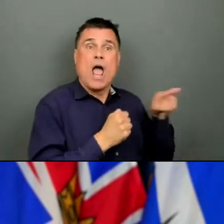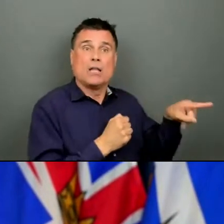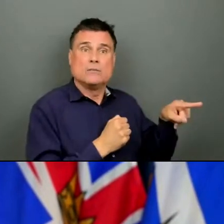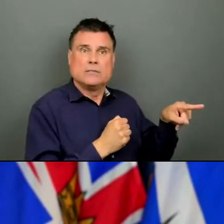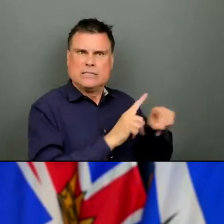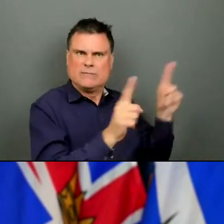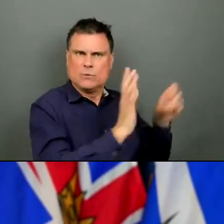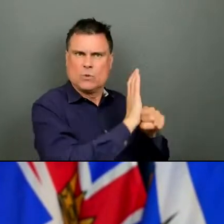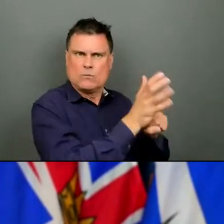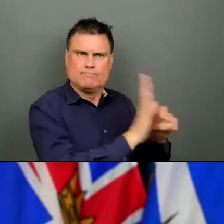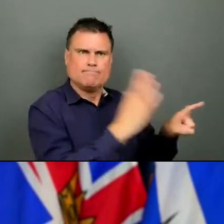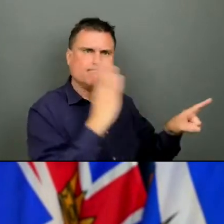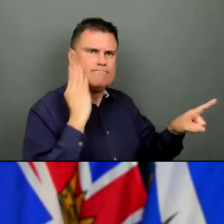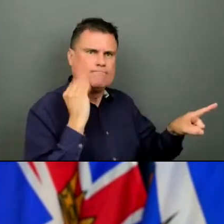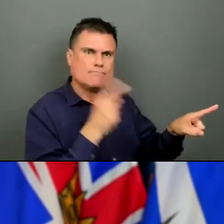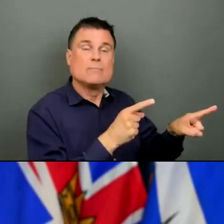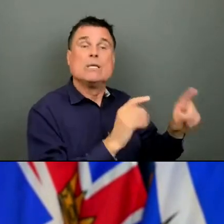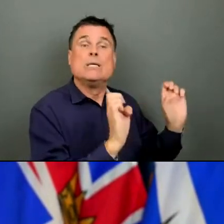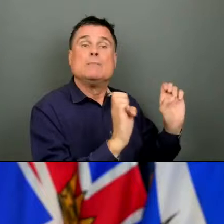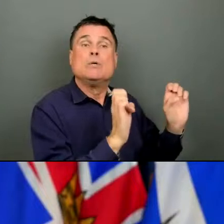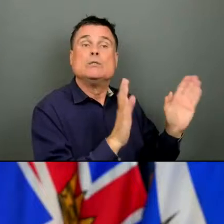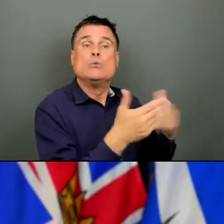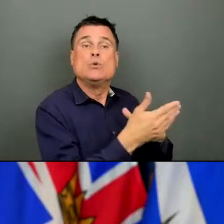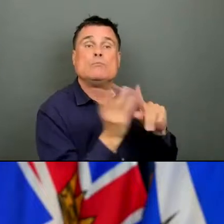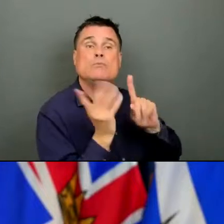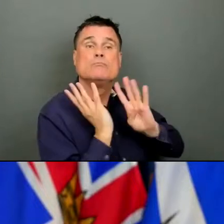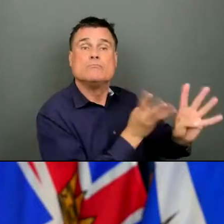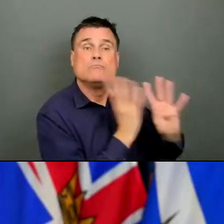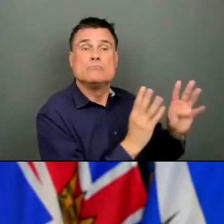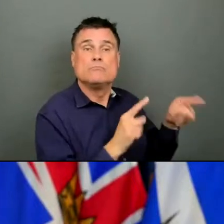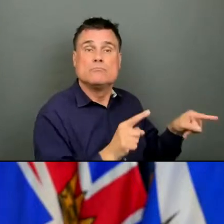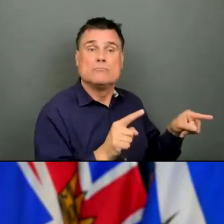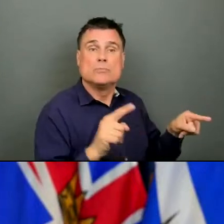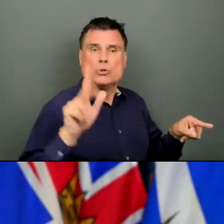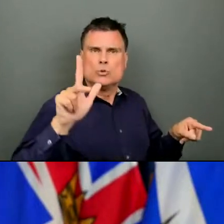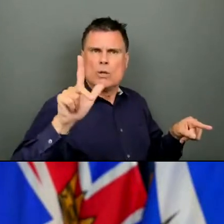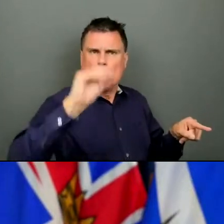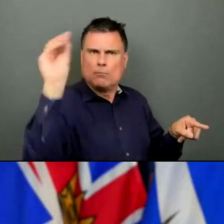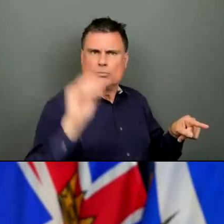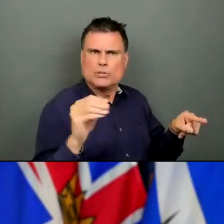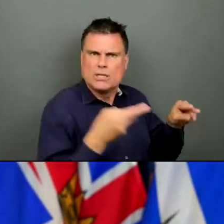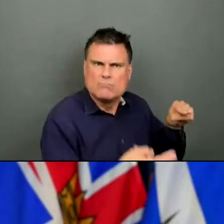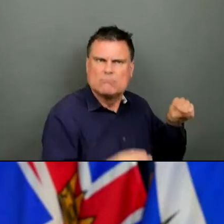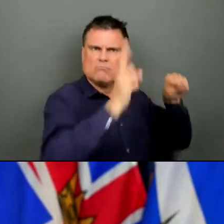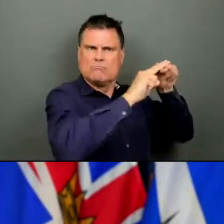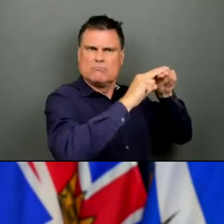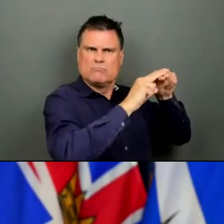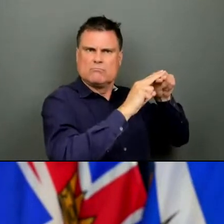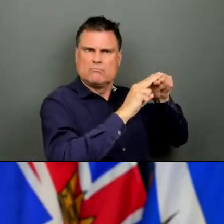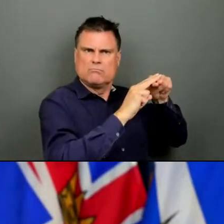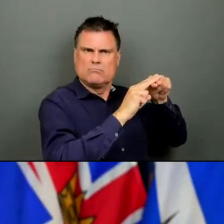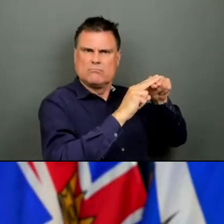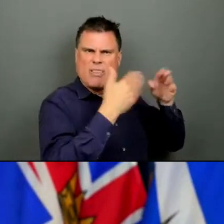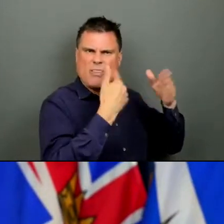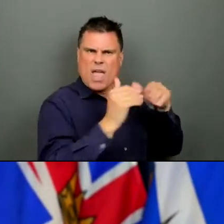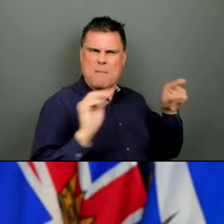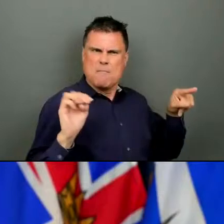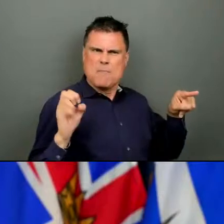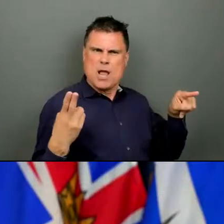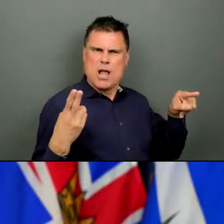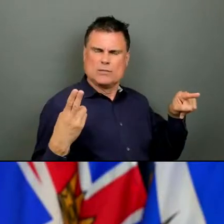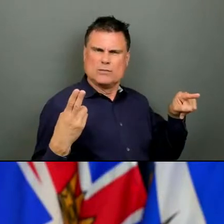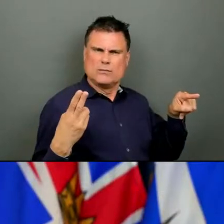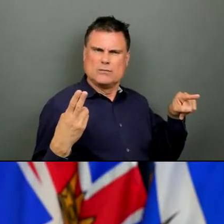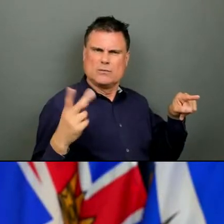The emergency room visits yesterday were 24.3% higher than they were on March 9th,